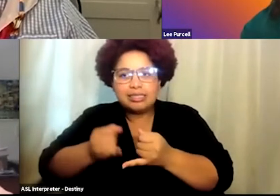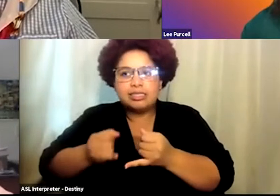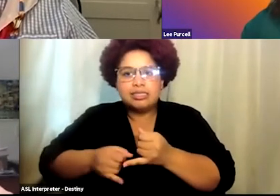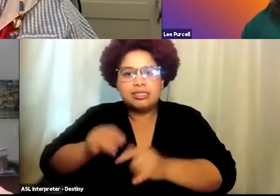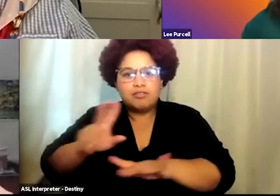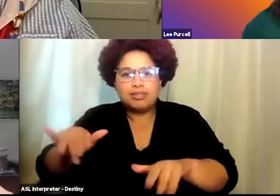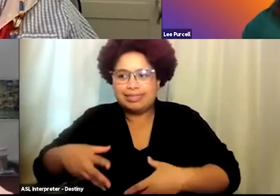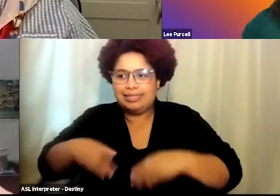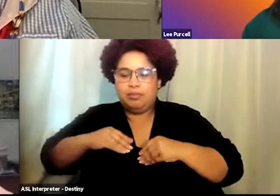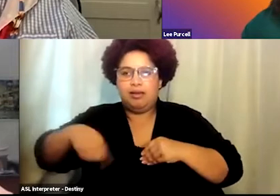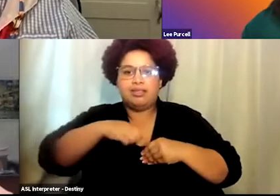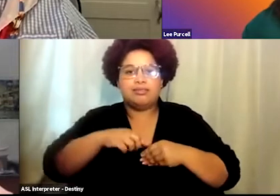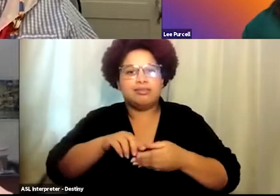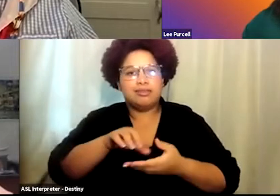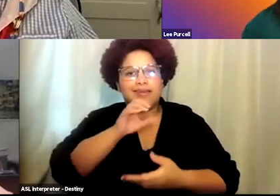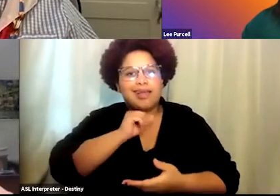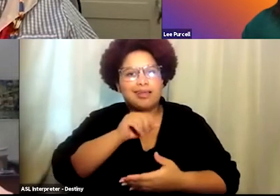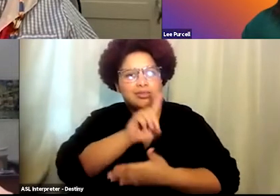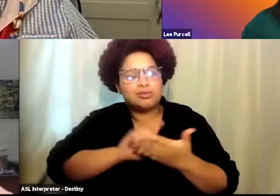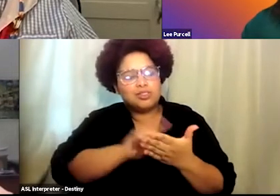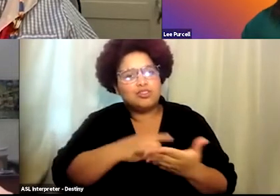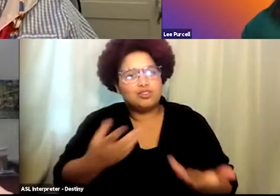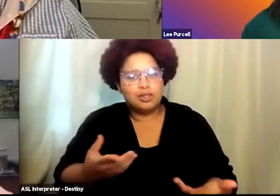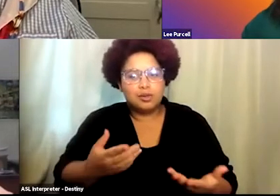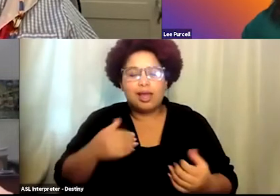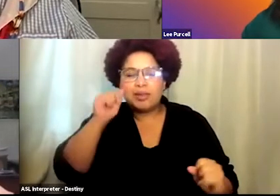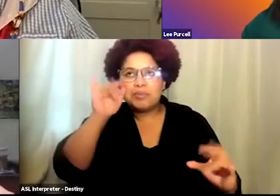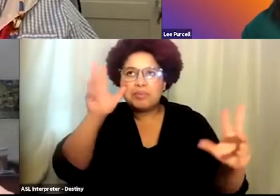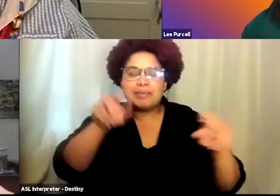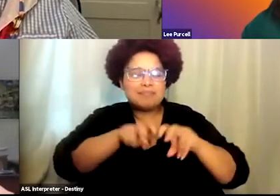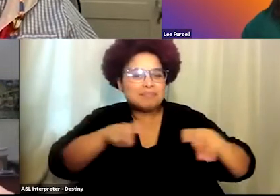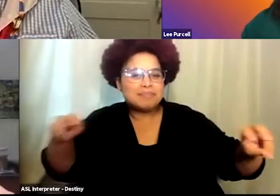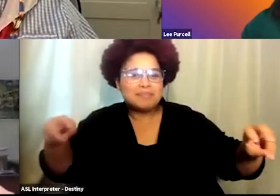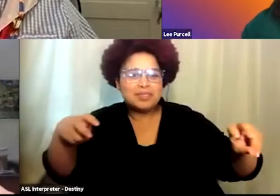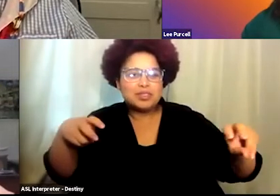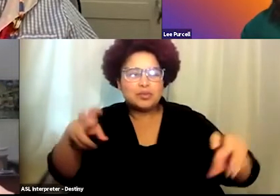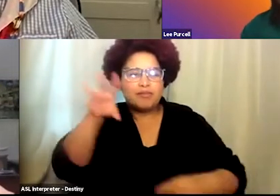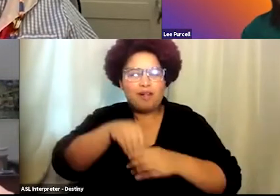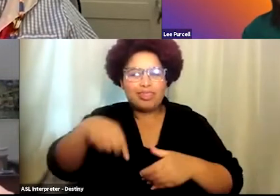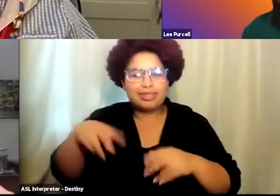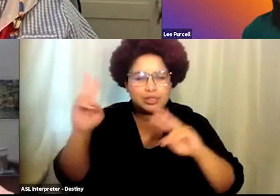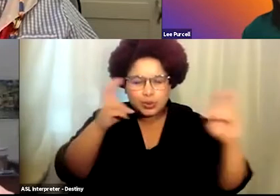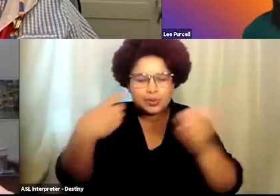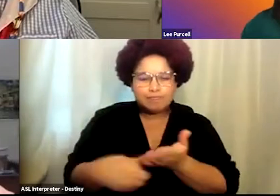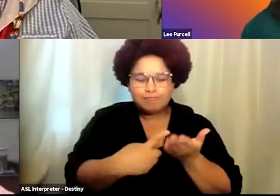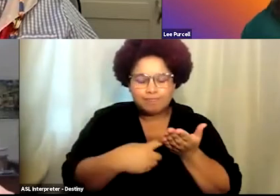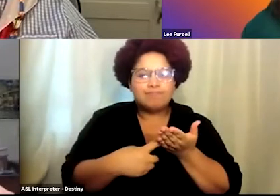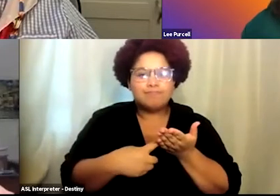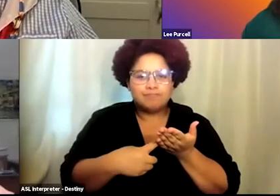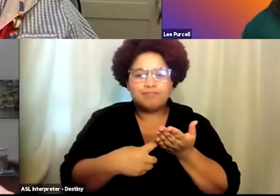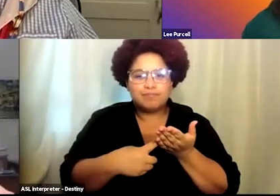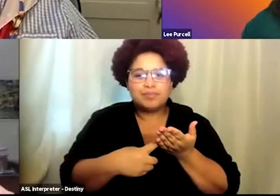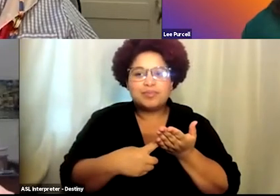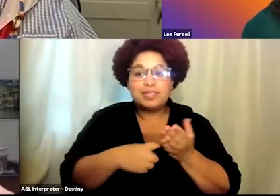We have a stellar group of panelists, which I am honored to join, to engage these issues and to lead the discussion. It's